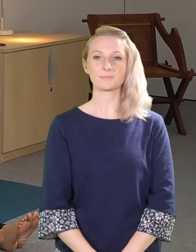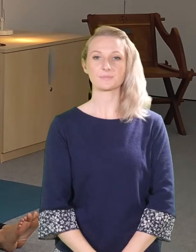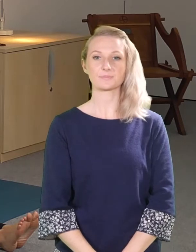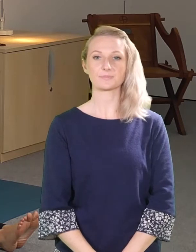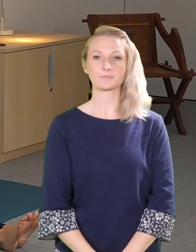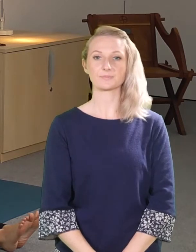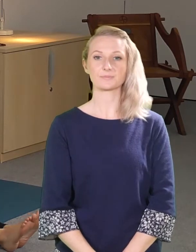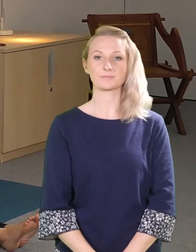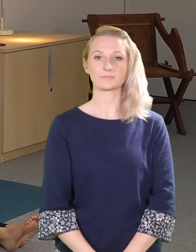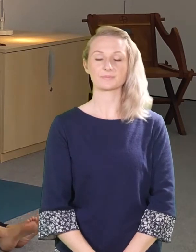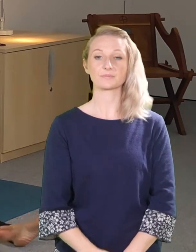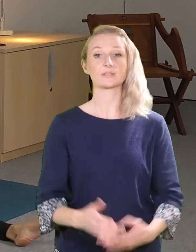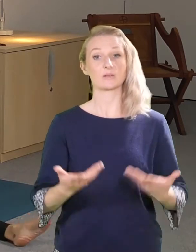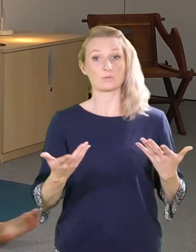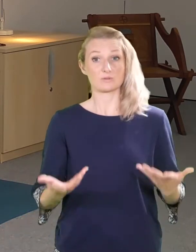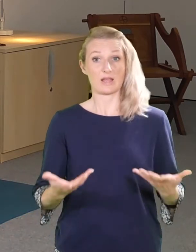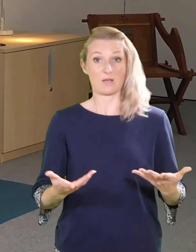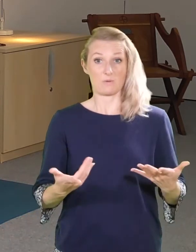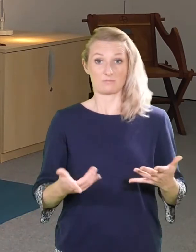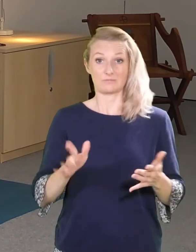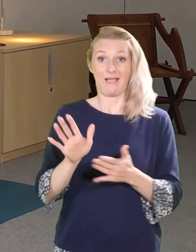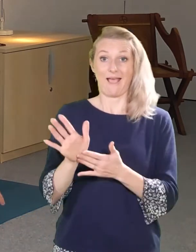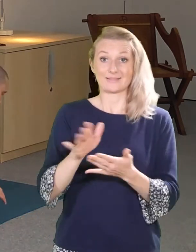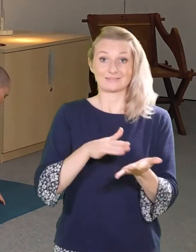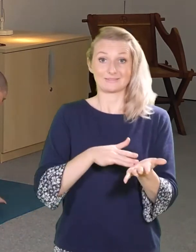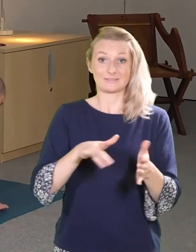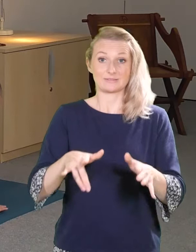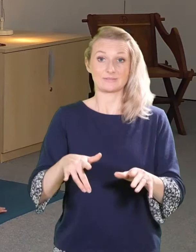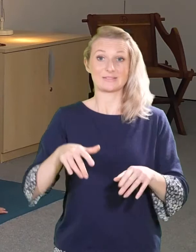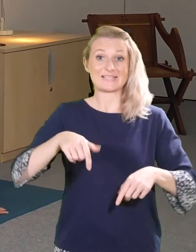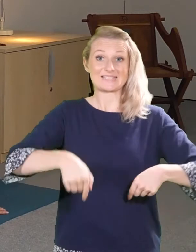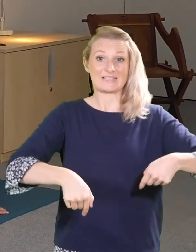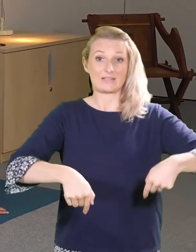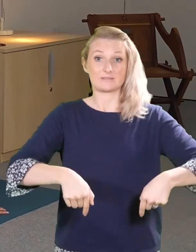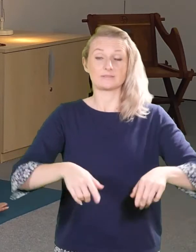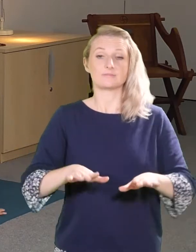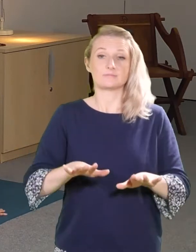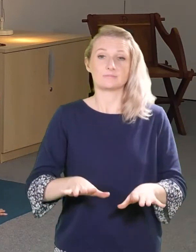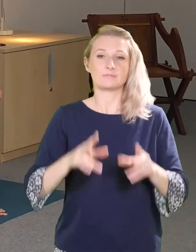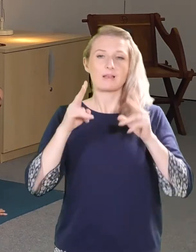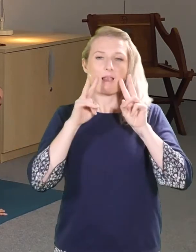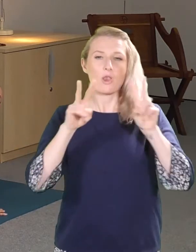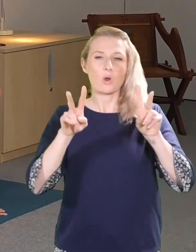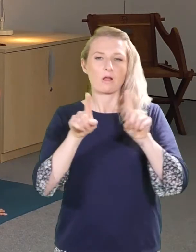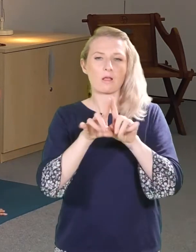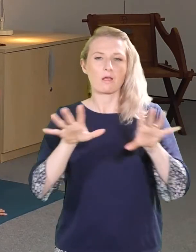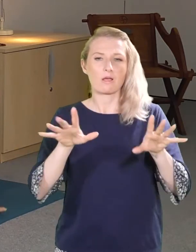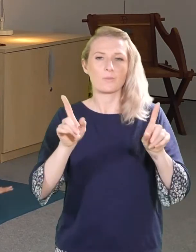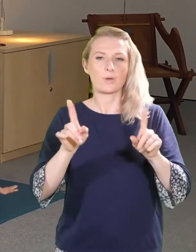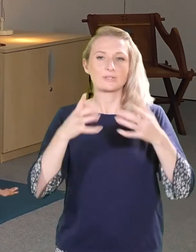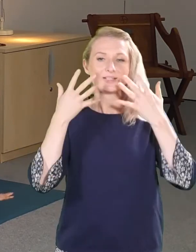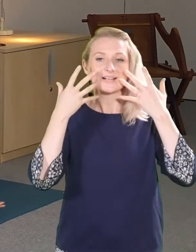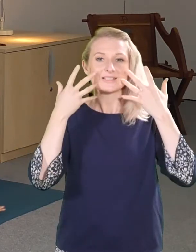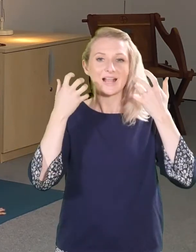So we're now going to come onto our hands and our knees. We're going to do the cat pose. So if you place your hands underneath your